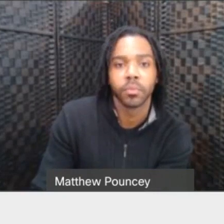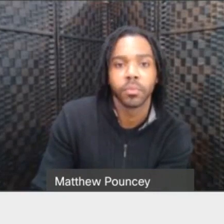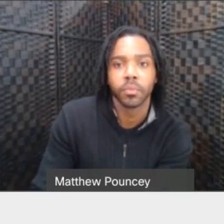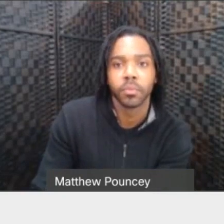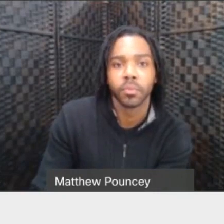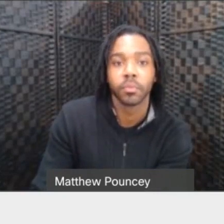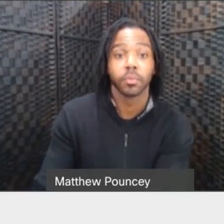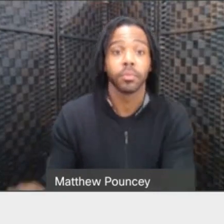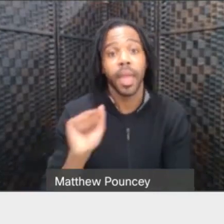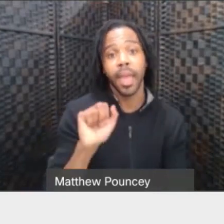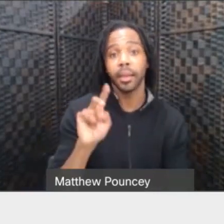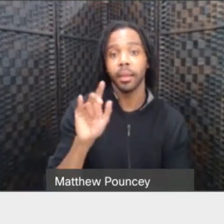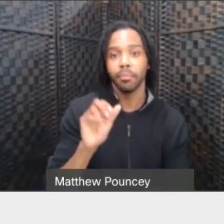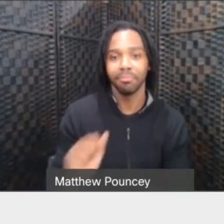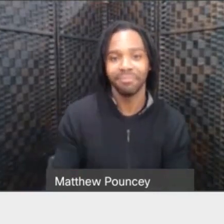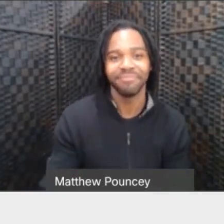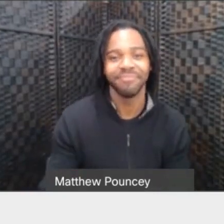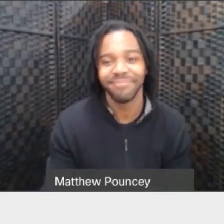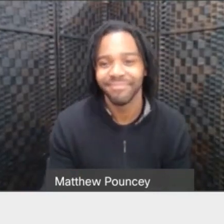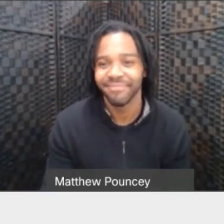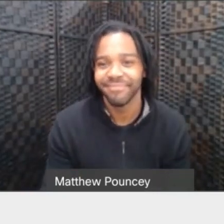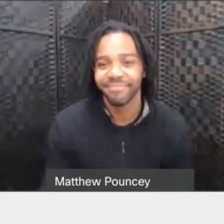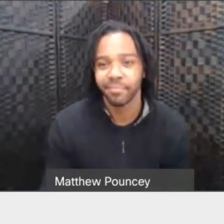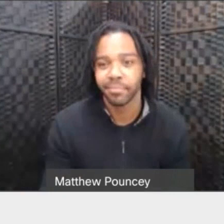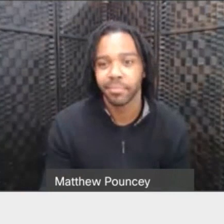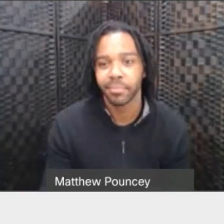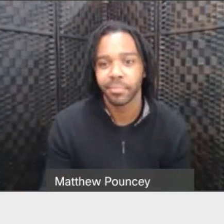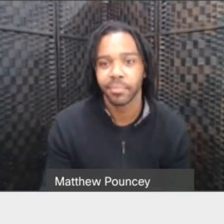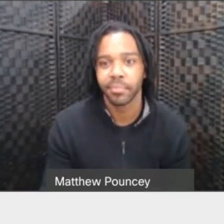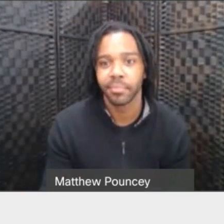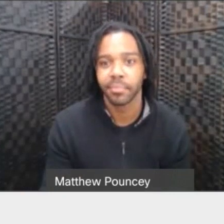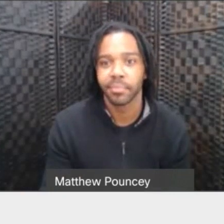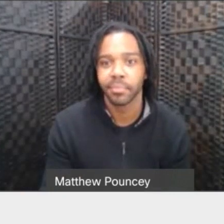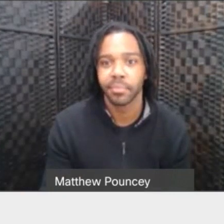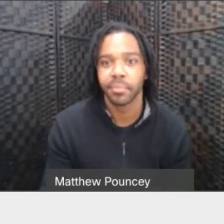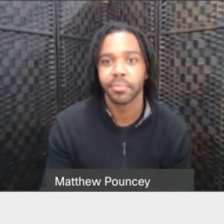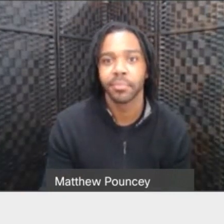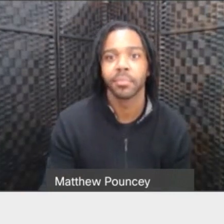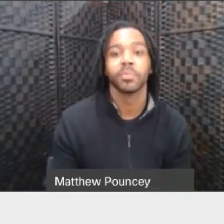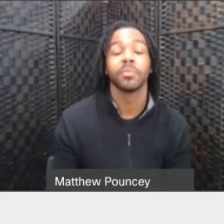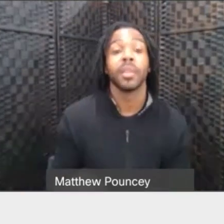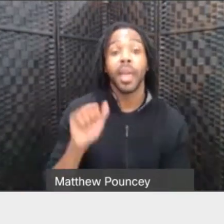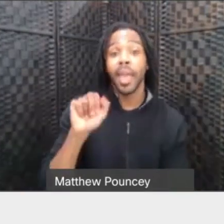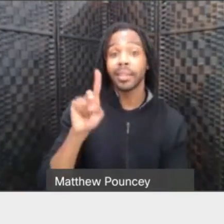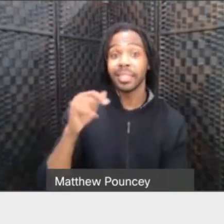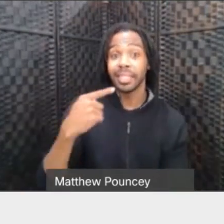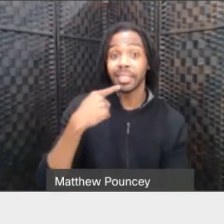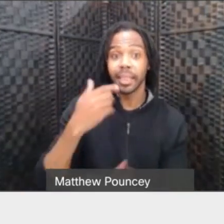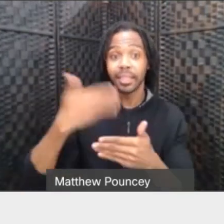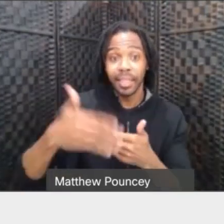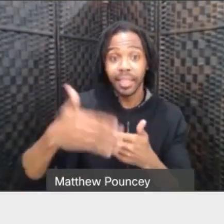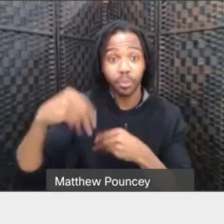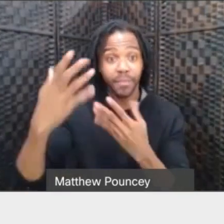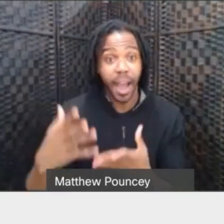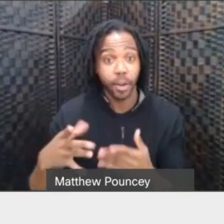I don't see, there we go. The next provider leadership meeting will be held on December 16th from 10